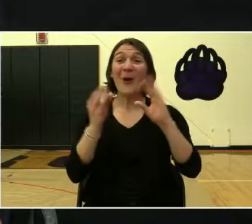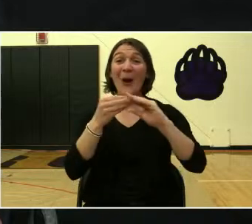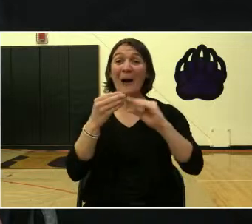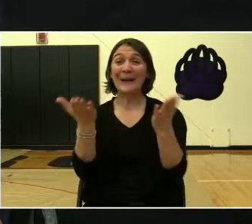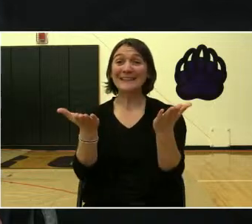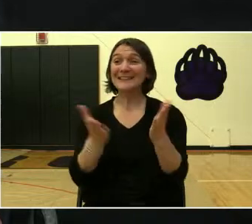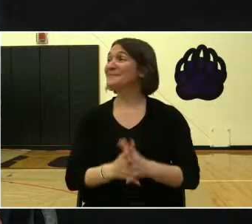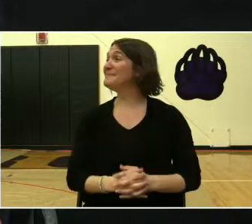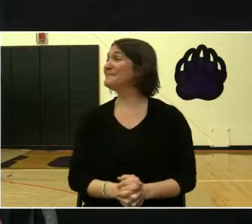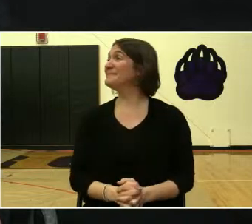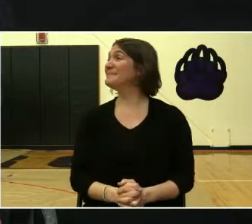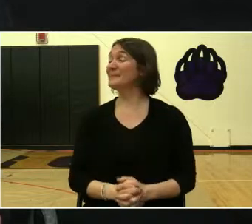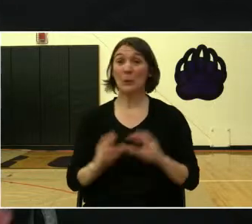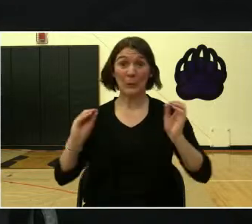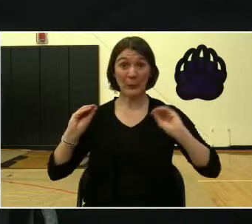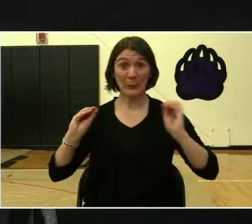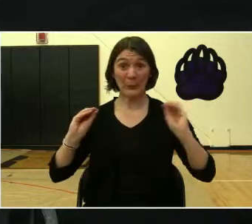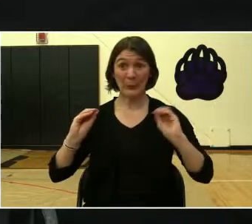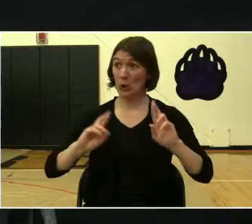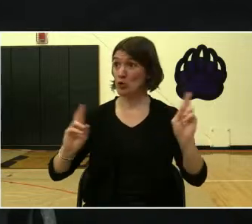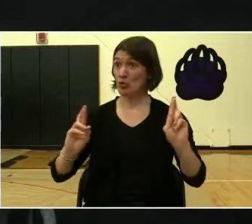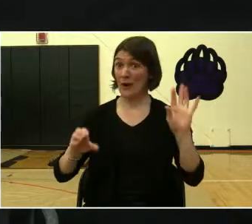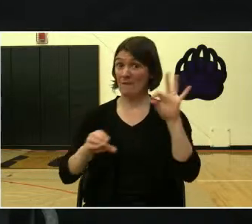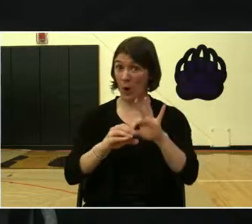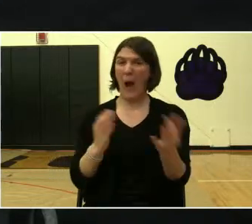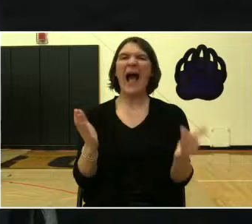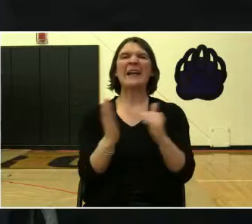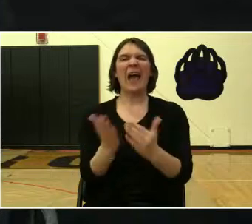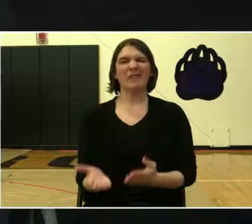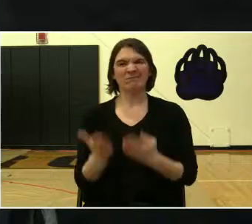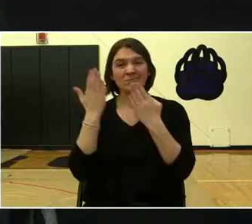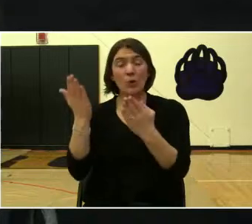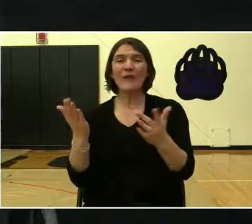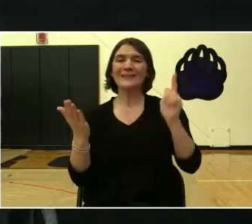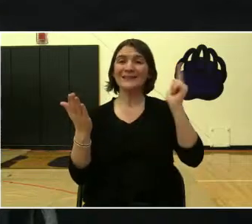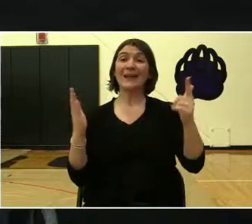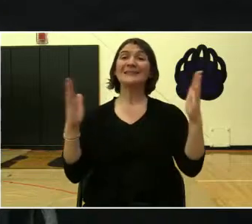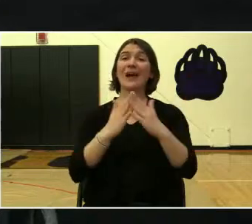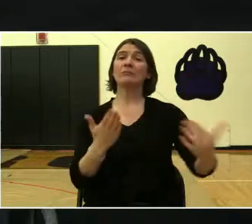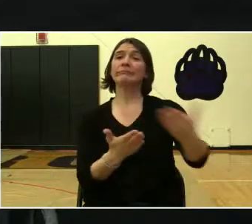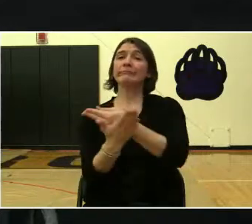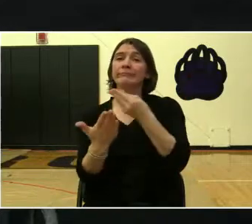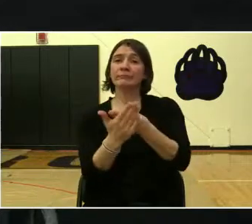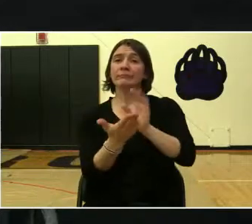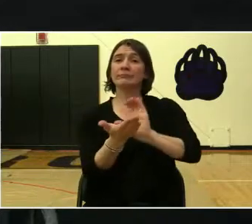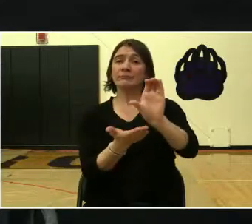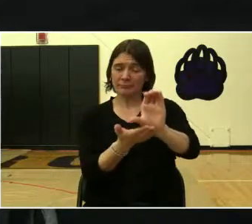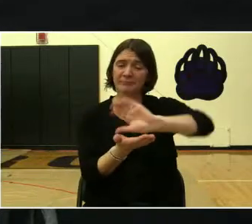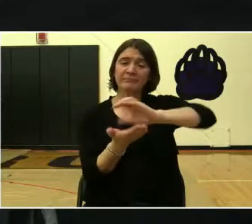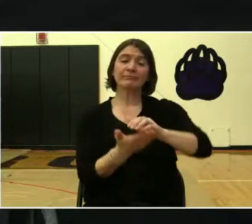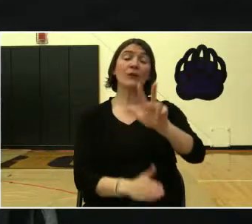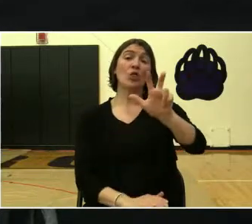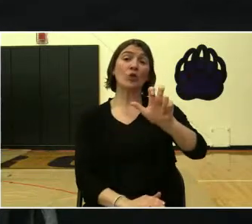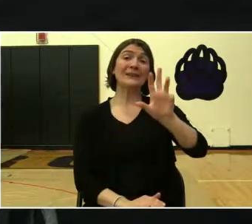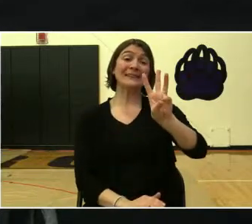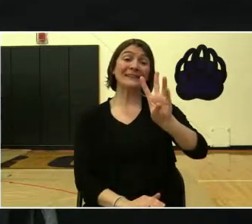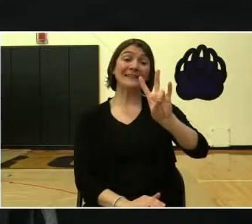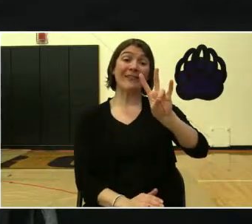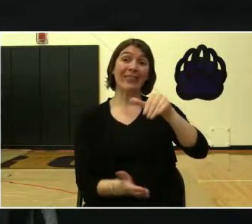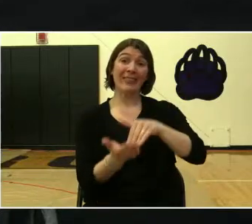comments seeing none it's been moved and seconded that the town raise and appropriate the sum of